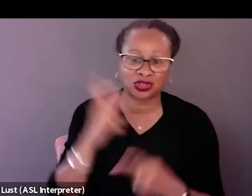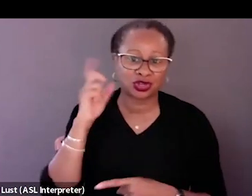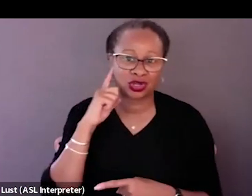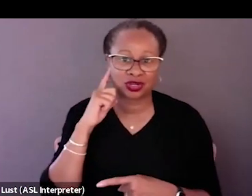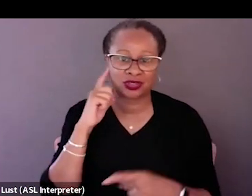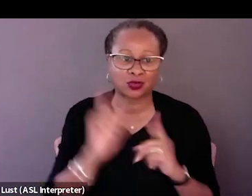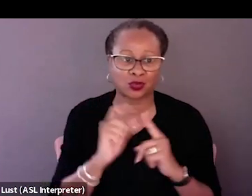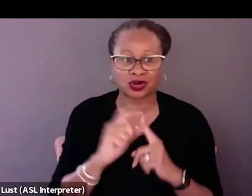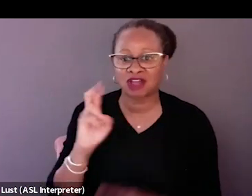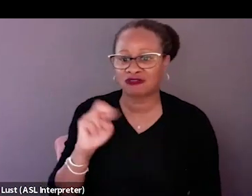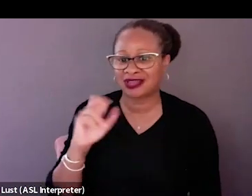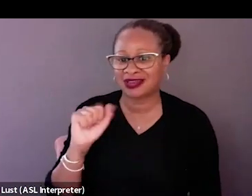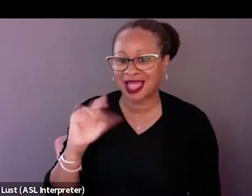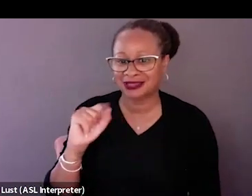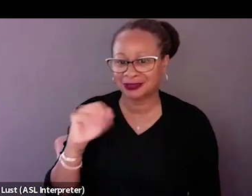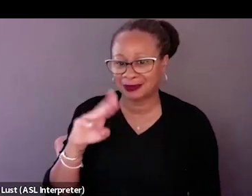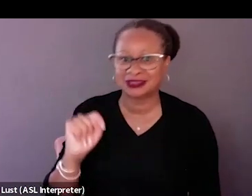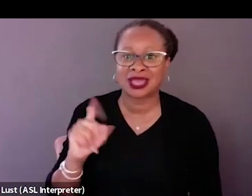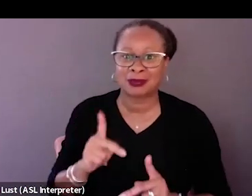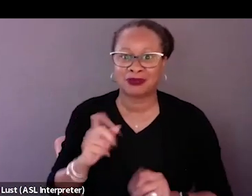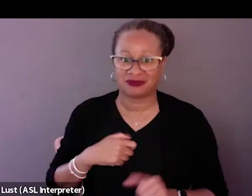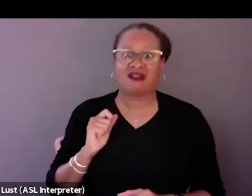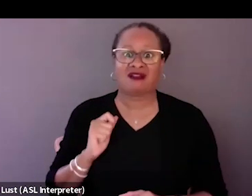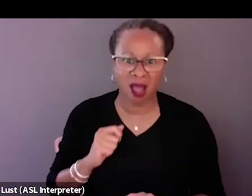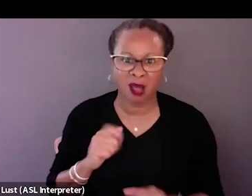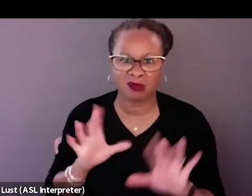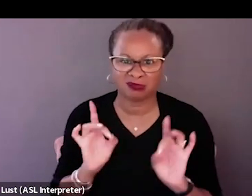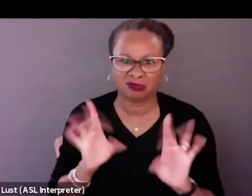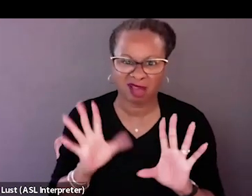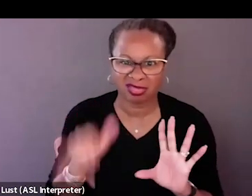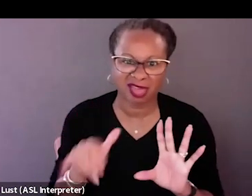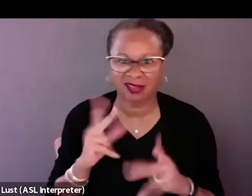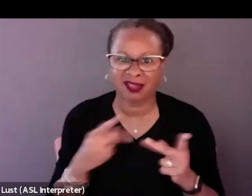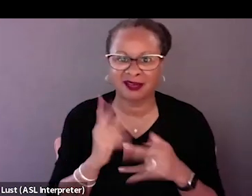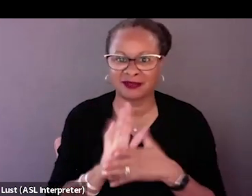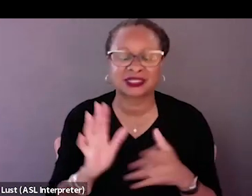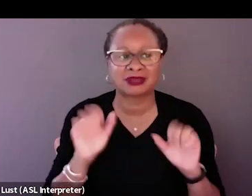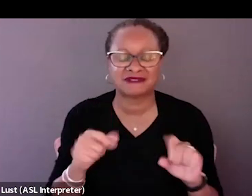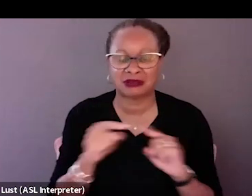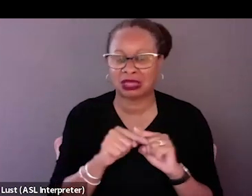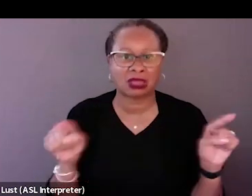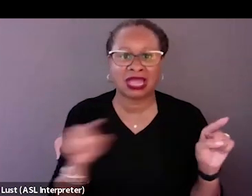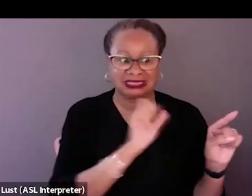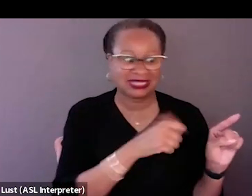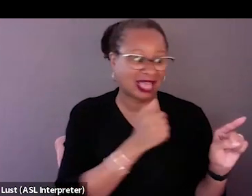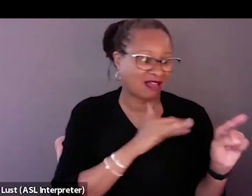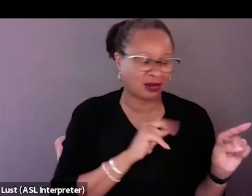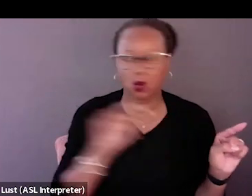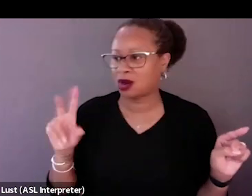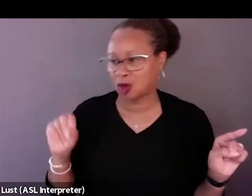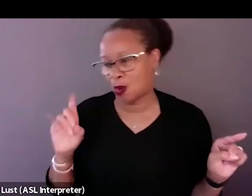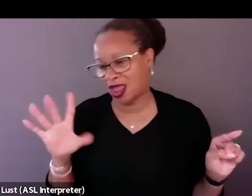there's so much, people almost have a knee-jerk hatred of them. They can be very polarizing. But I feel like